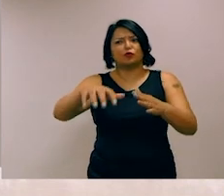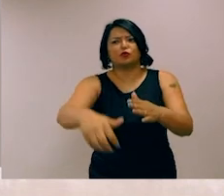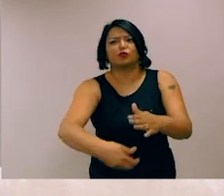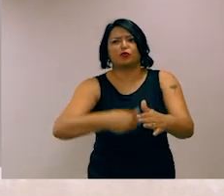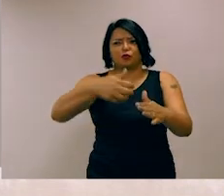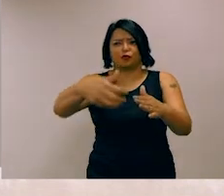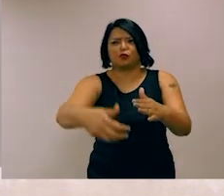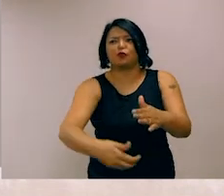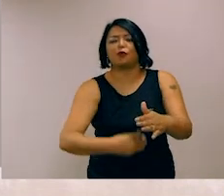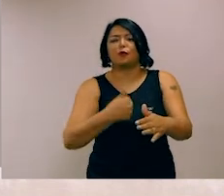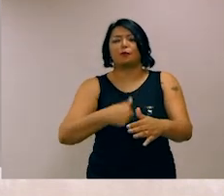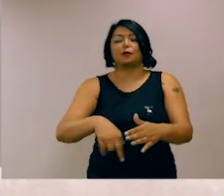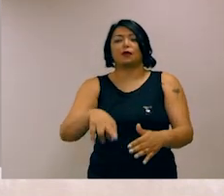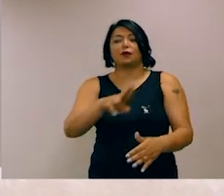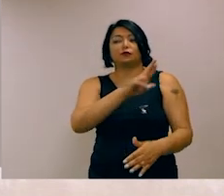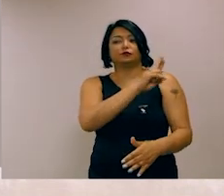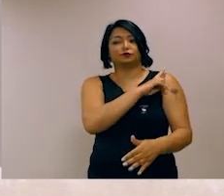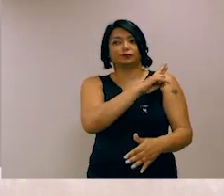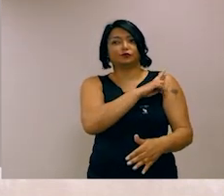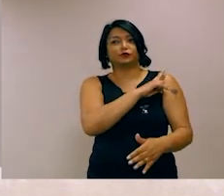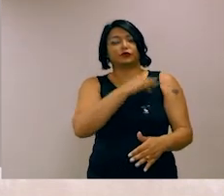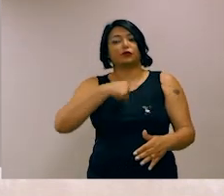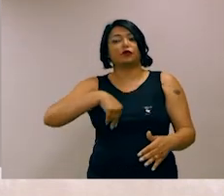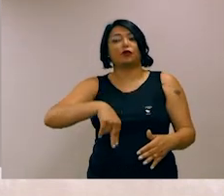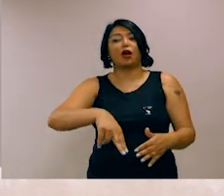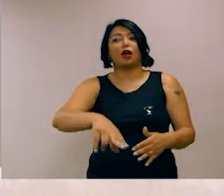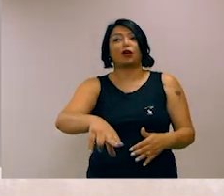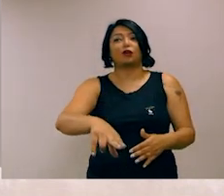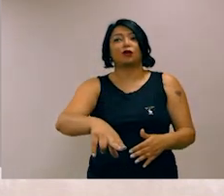every time we excavate a certain place,